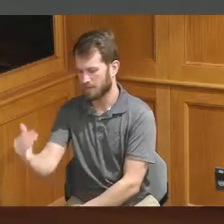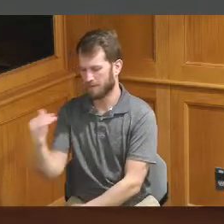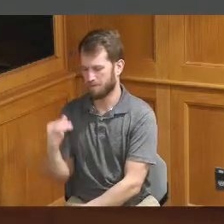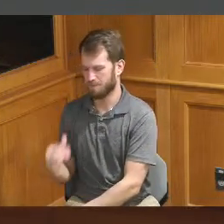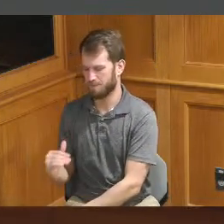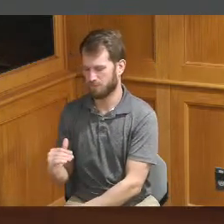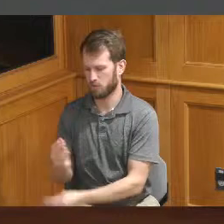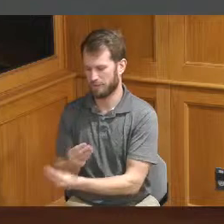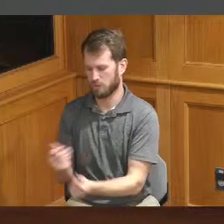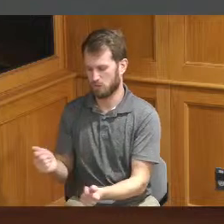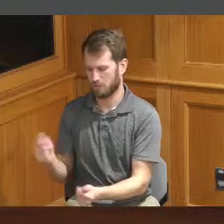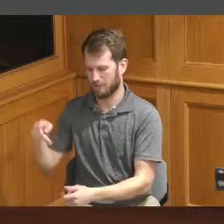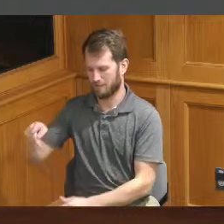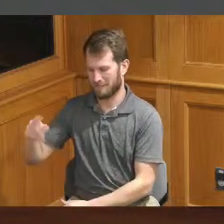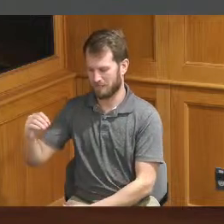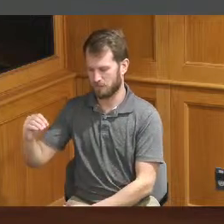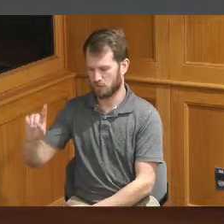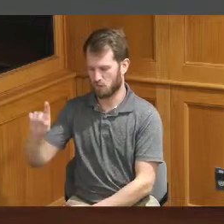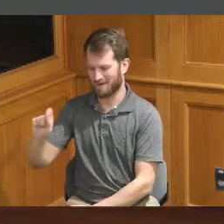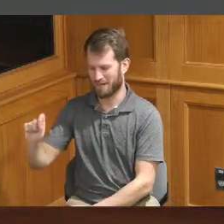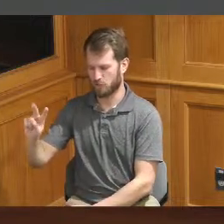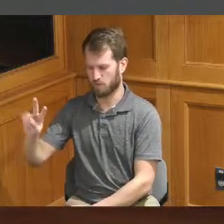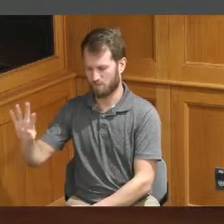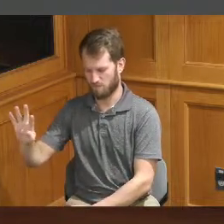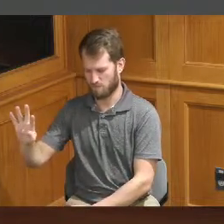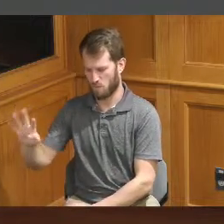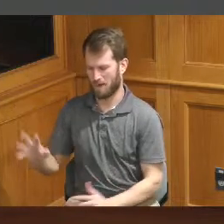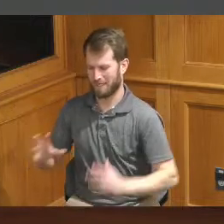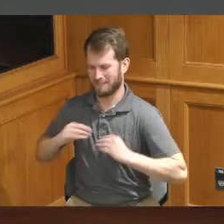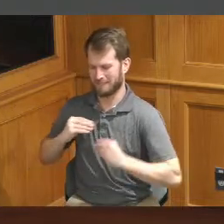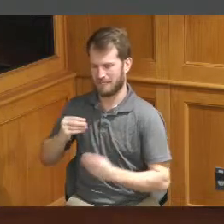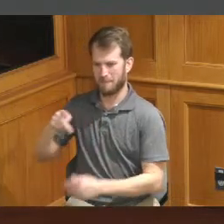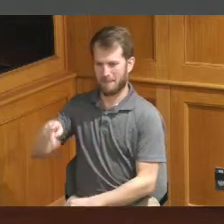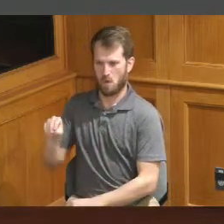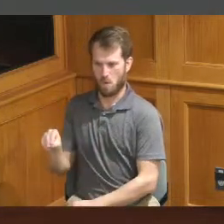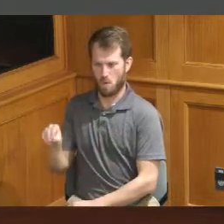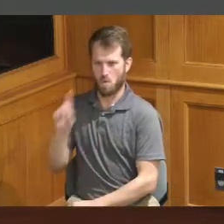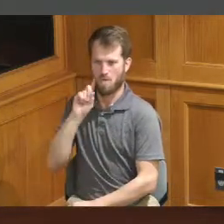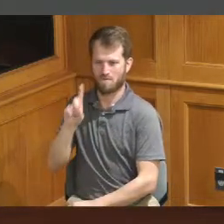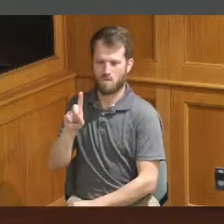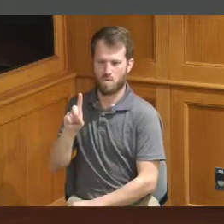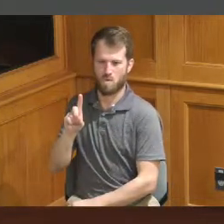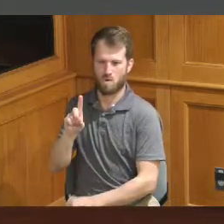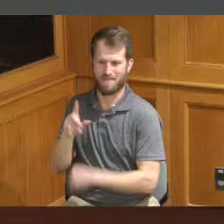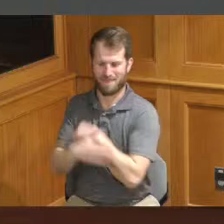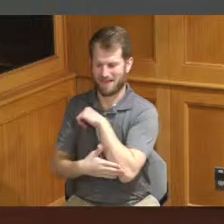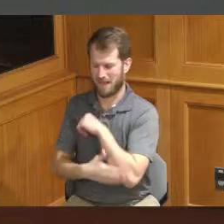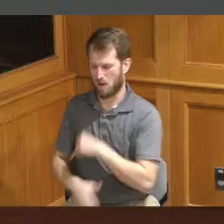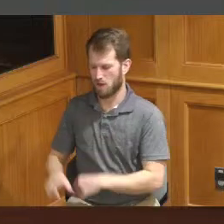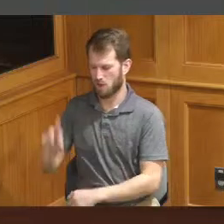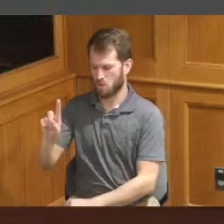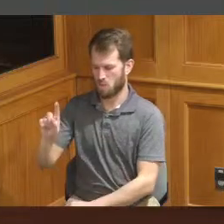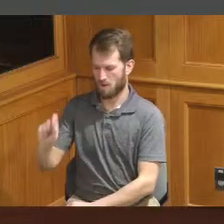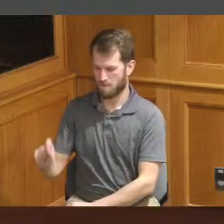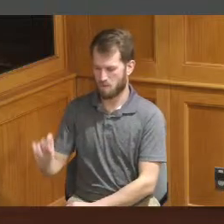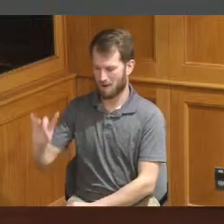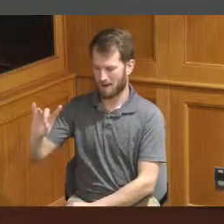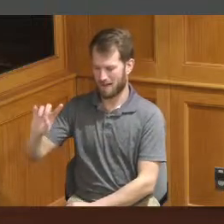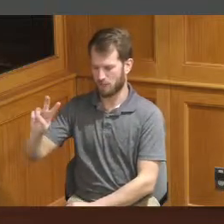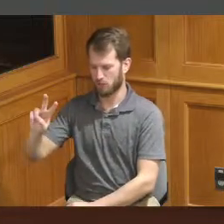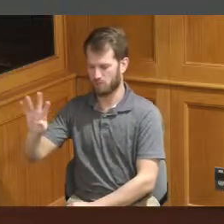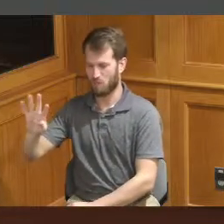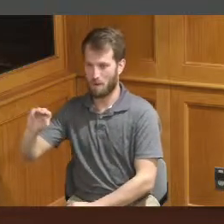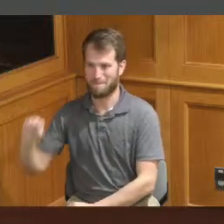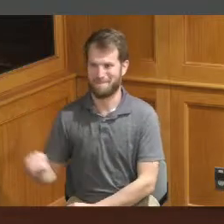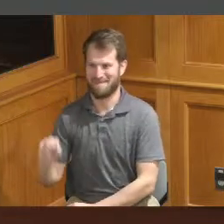is resolution P001-24, accepting purchase orders of the county in an amount of $1.824 million. This is for things